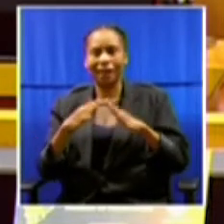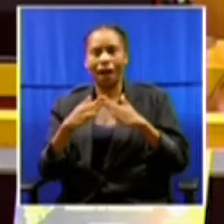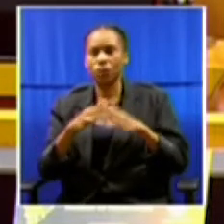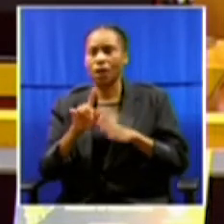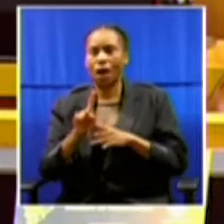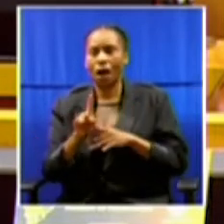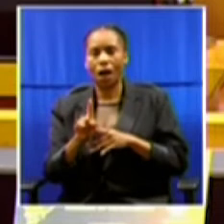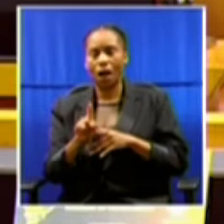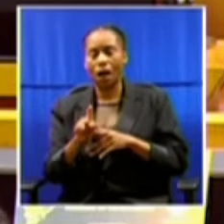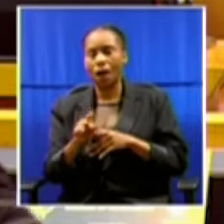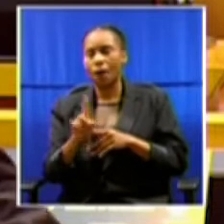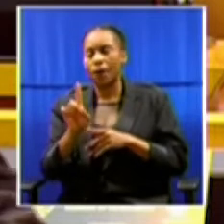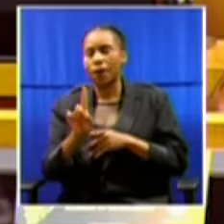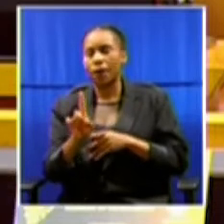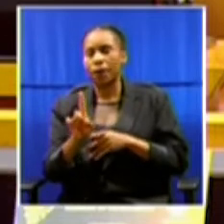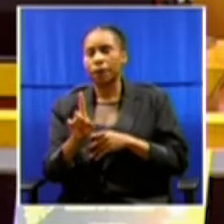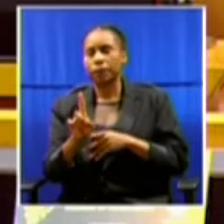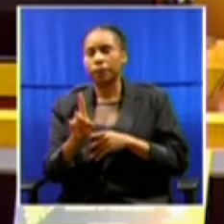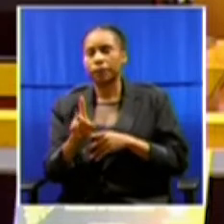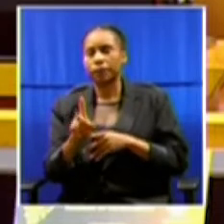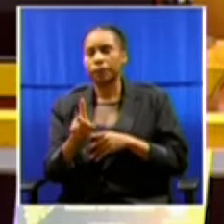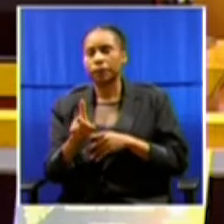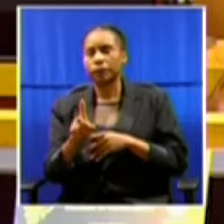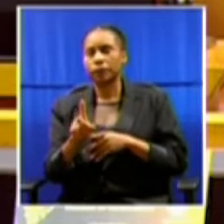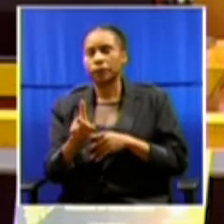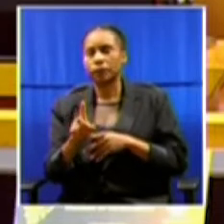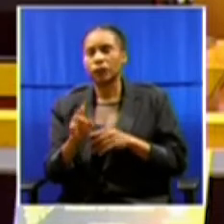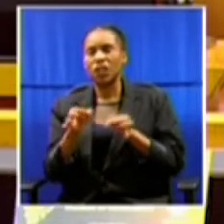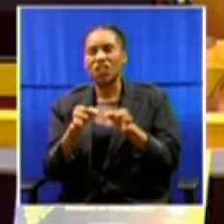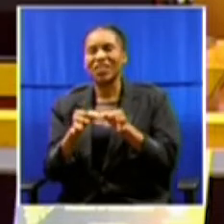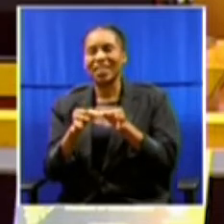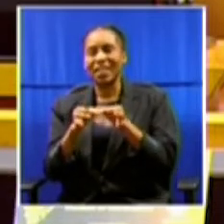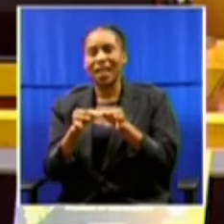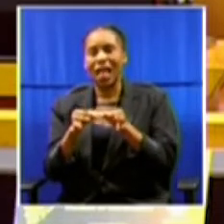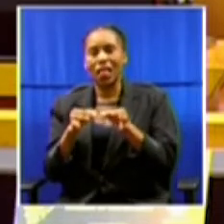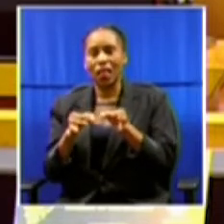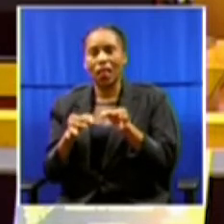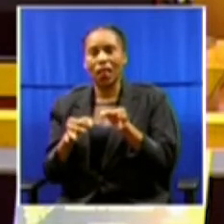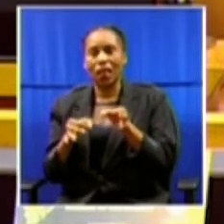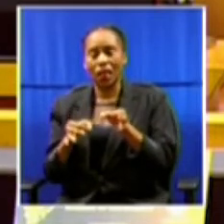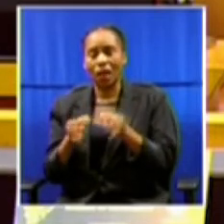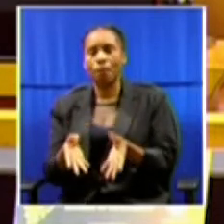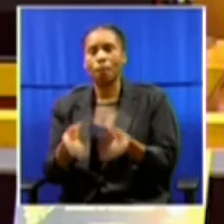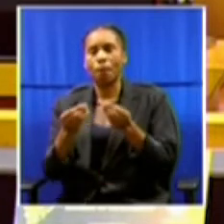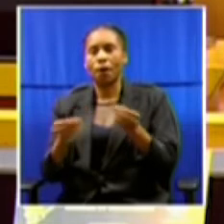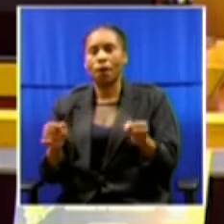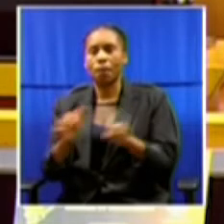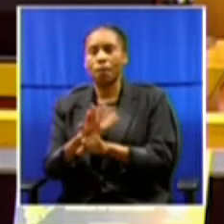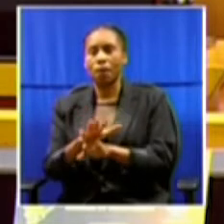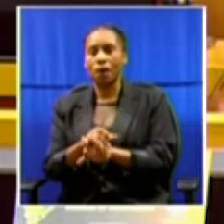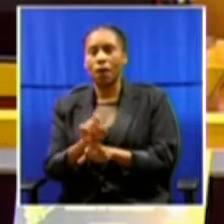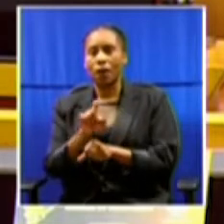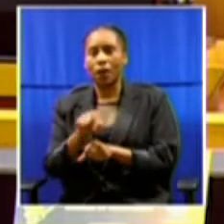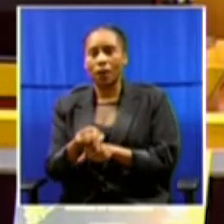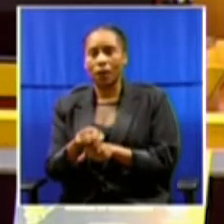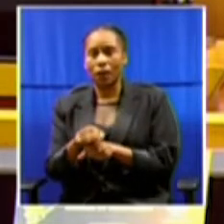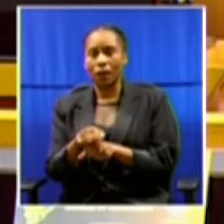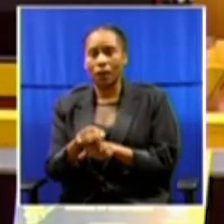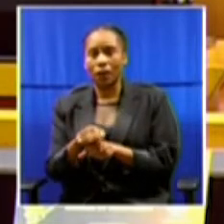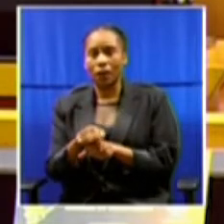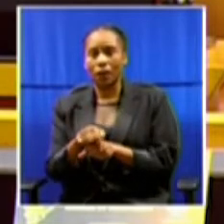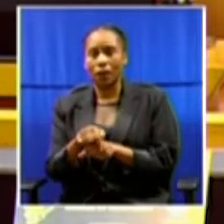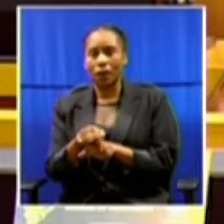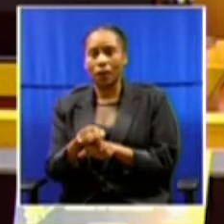that the delay in acquiring the permanent headquarters for PUB will